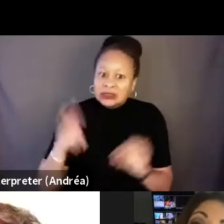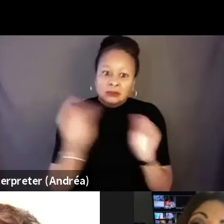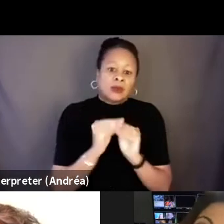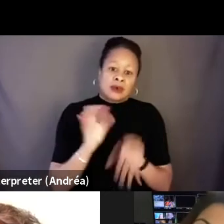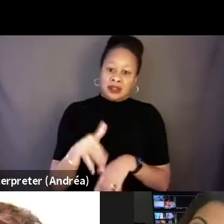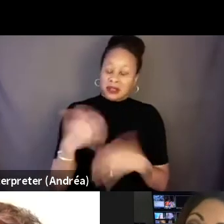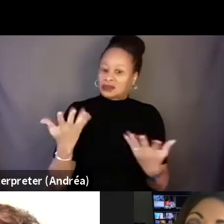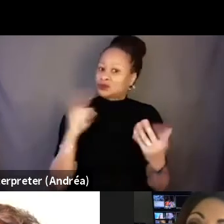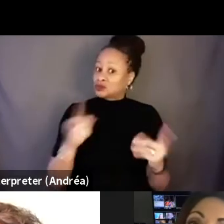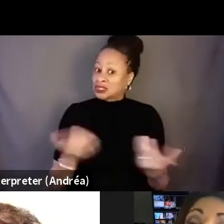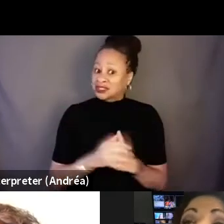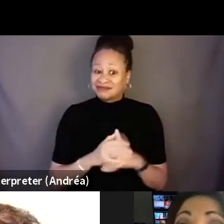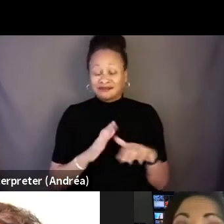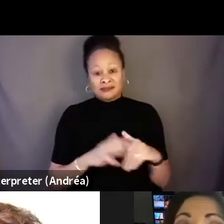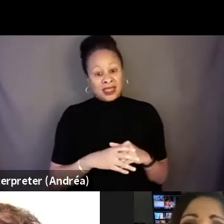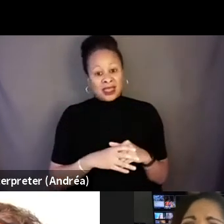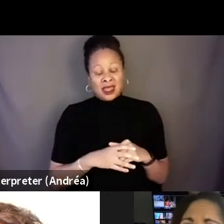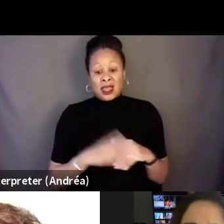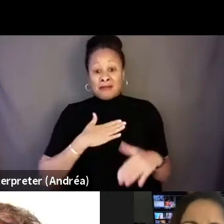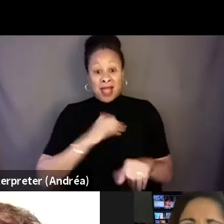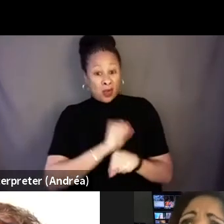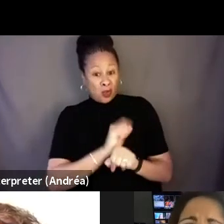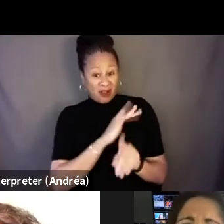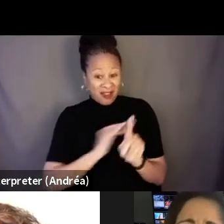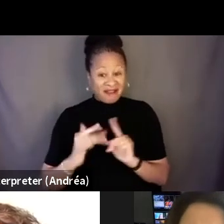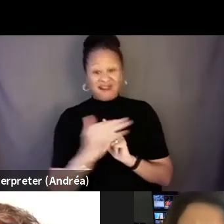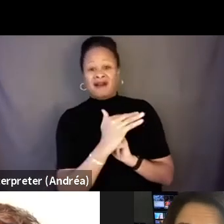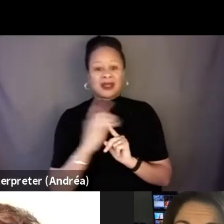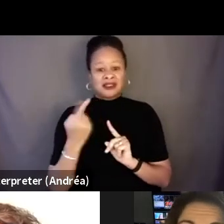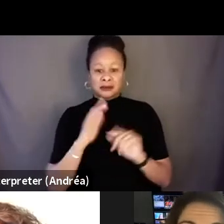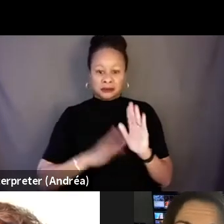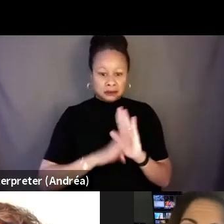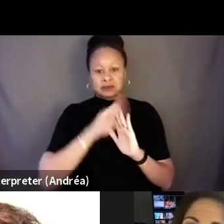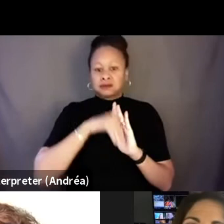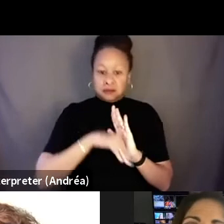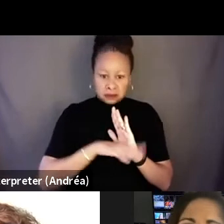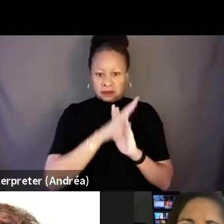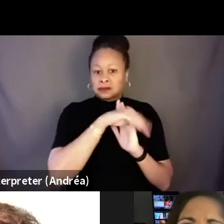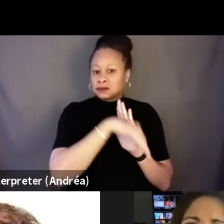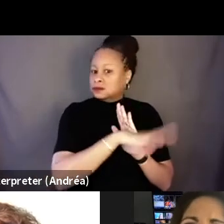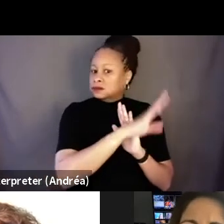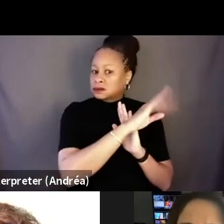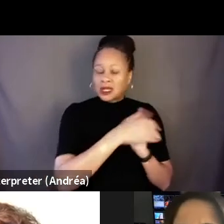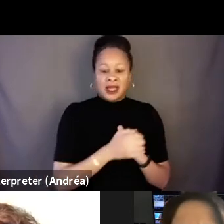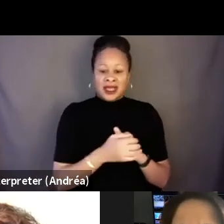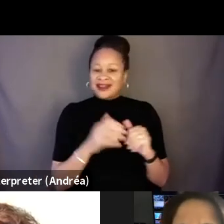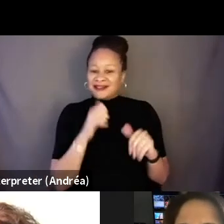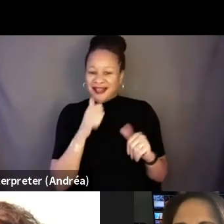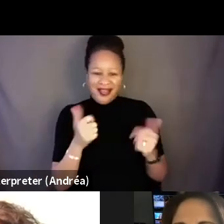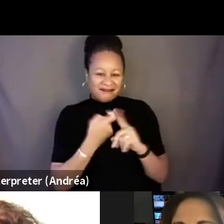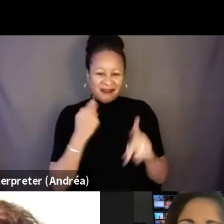And so, in my work environment, it has ebbed and flowed without a doubt, never out of malice, just out